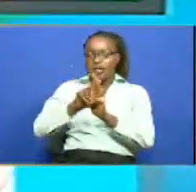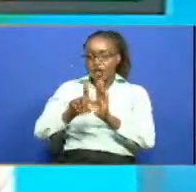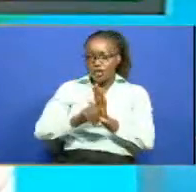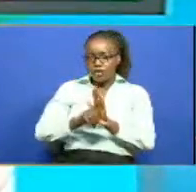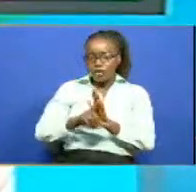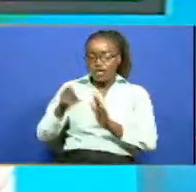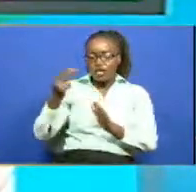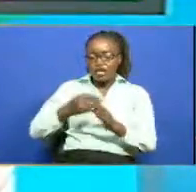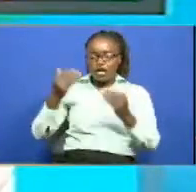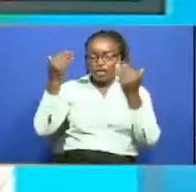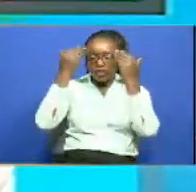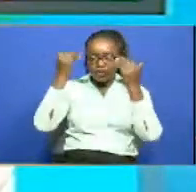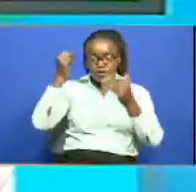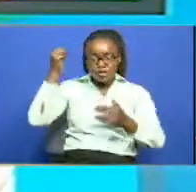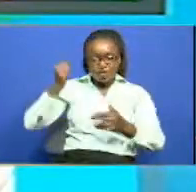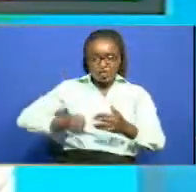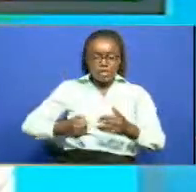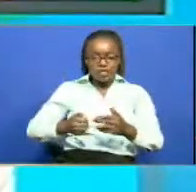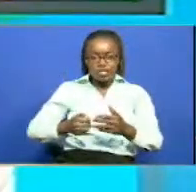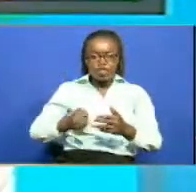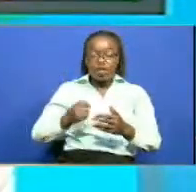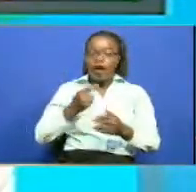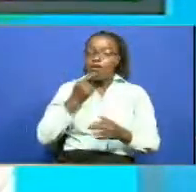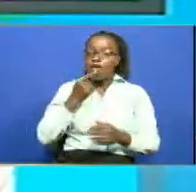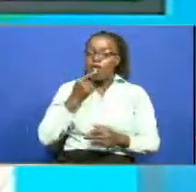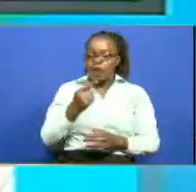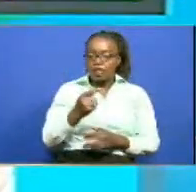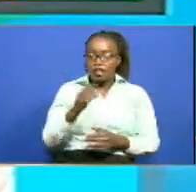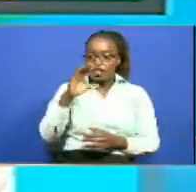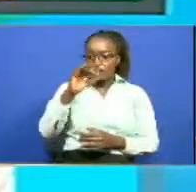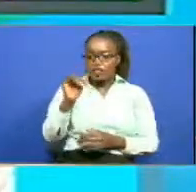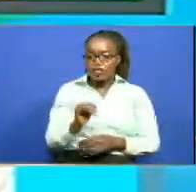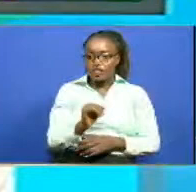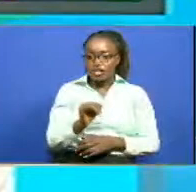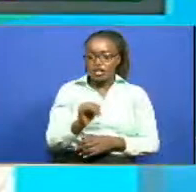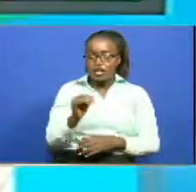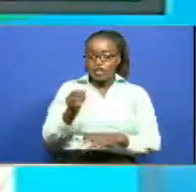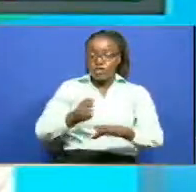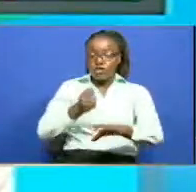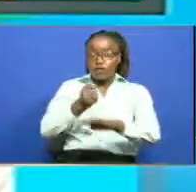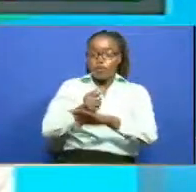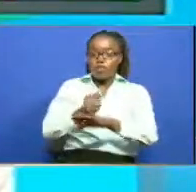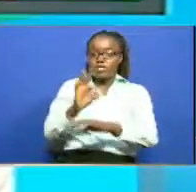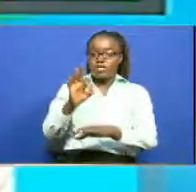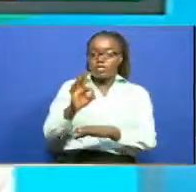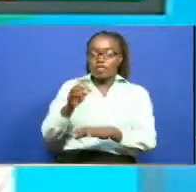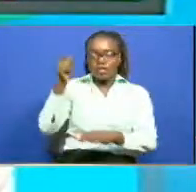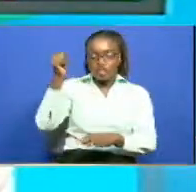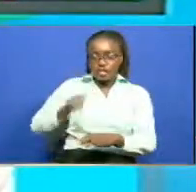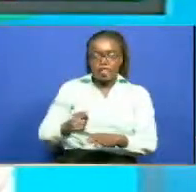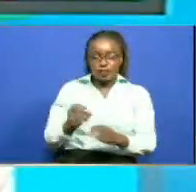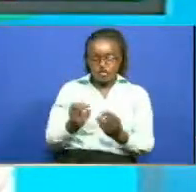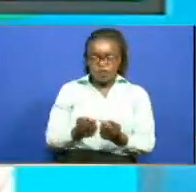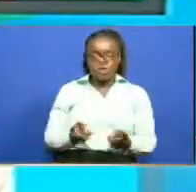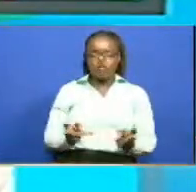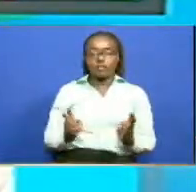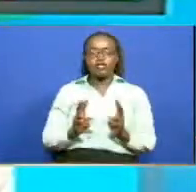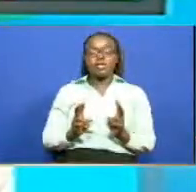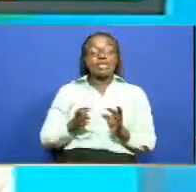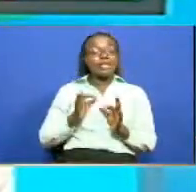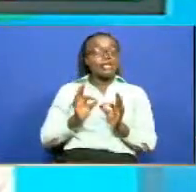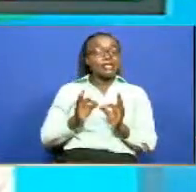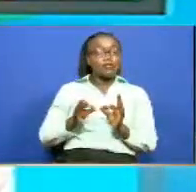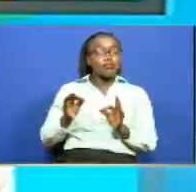Korir, issuing conservatory orders, also directed the Chief Justice to appoint a 3-judge bench to interpret and harmonize